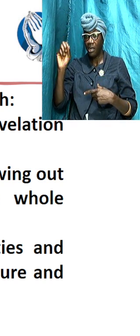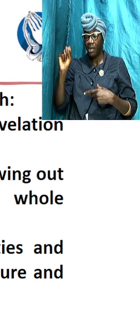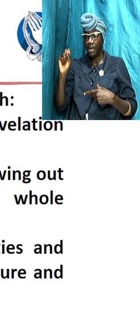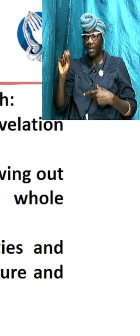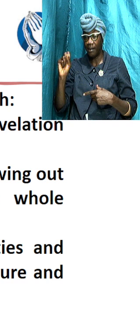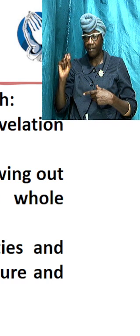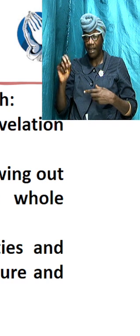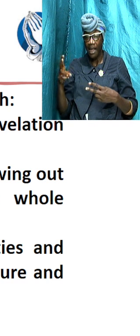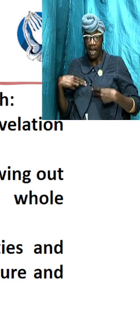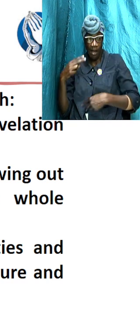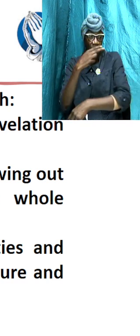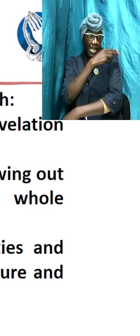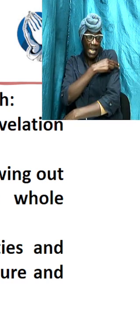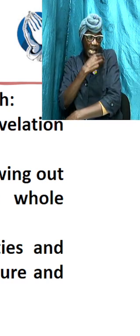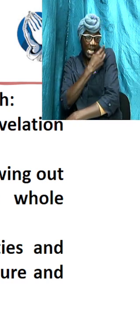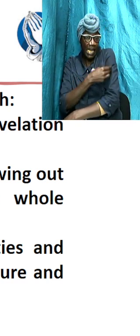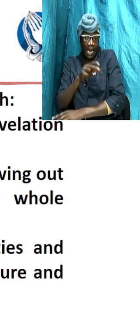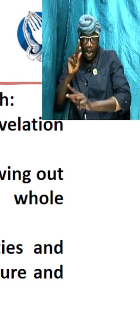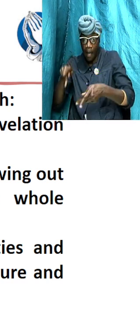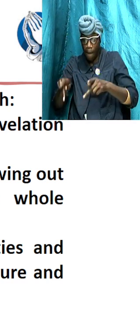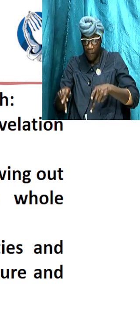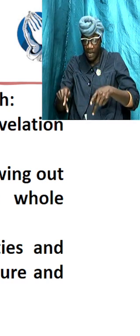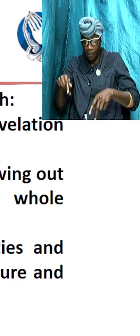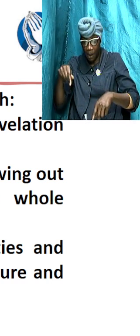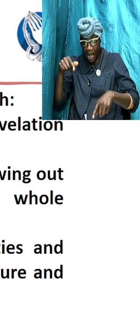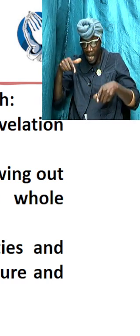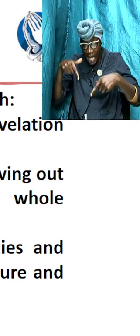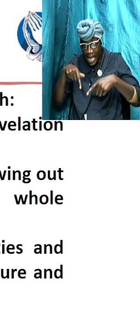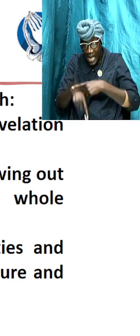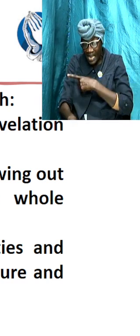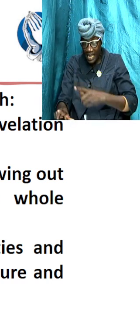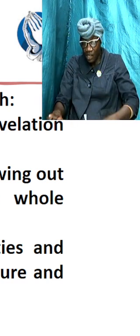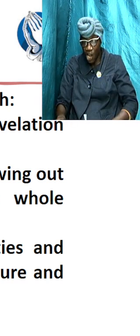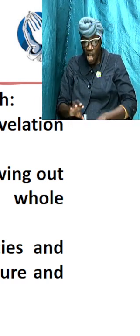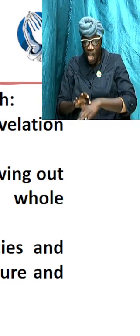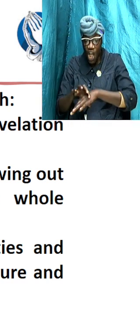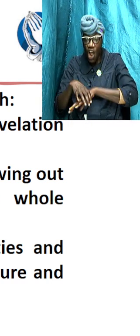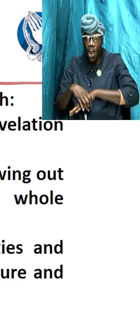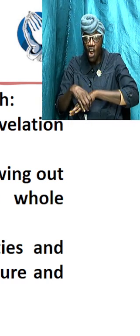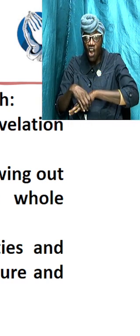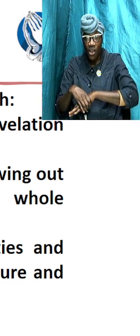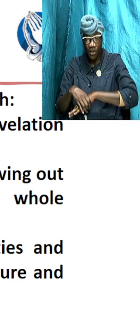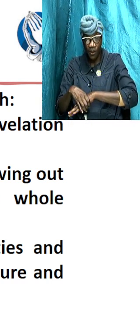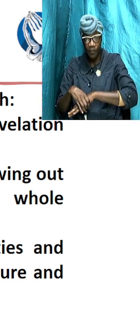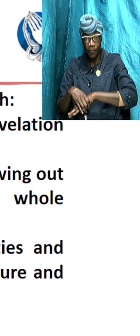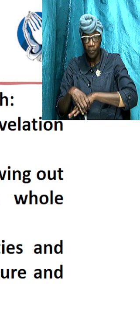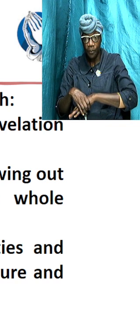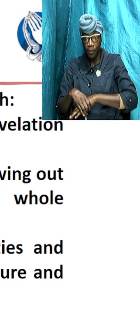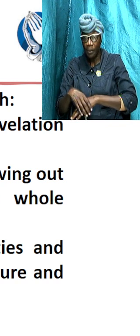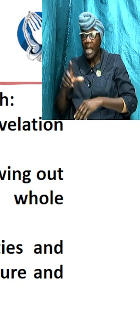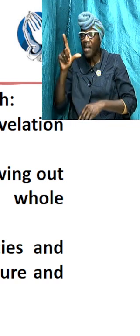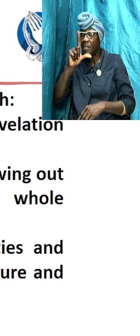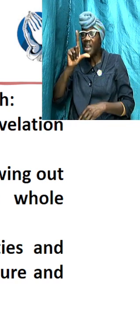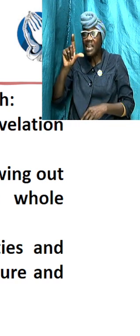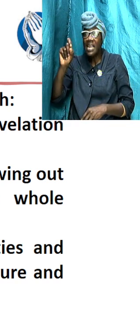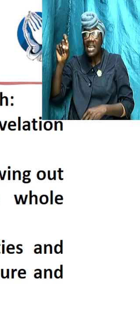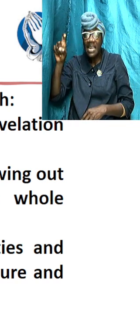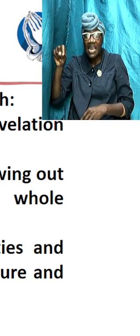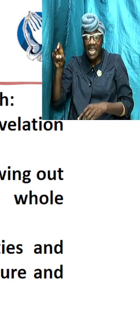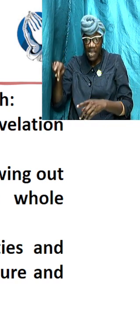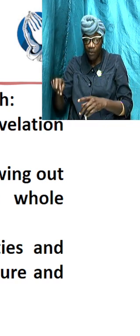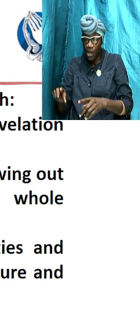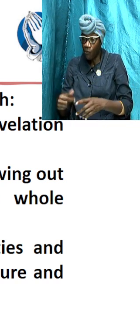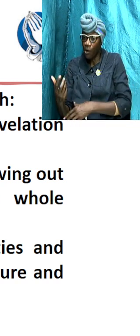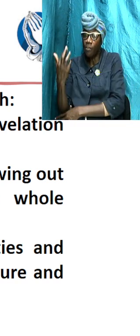are going to inhabit the earth. Amen. And what is going to happen is that the leaf that is from that tree will make sure that they